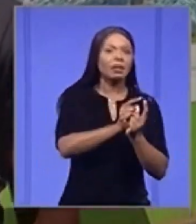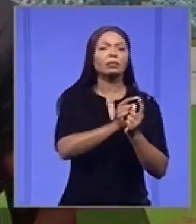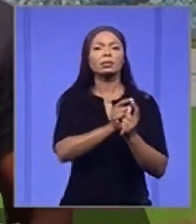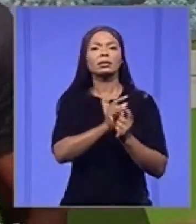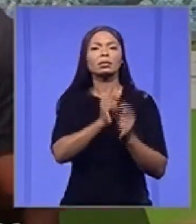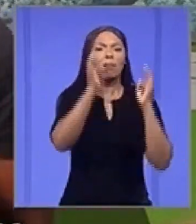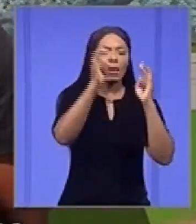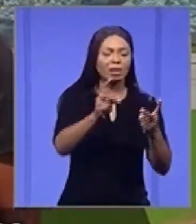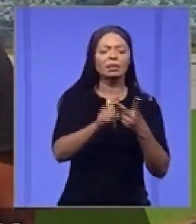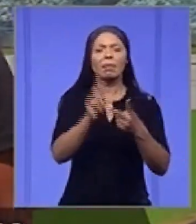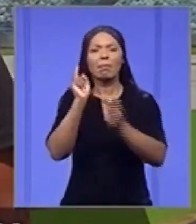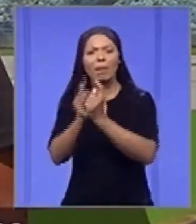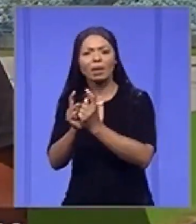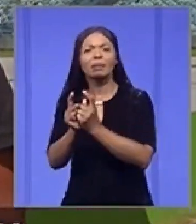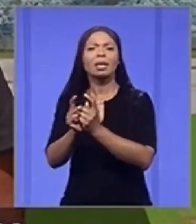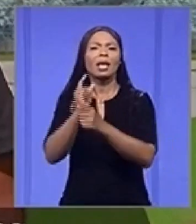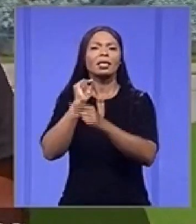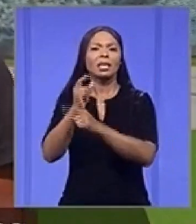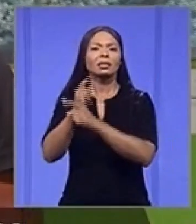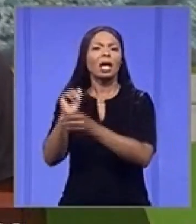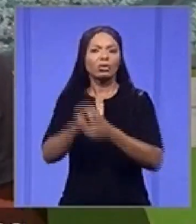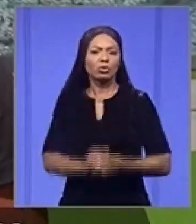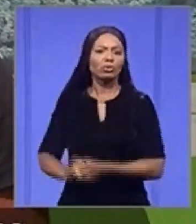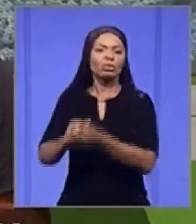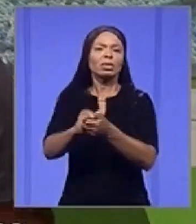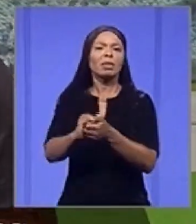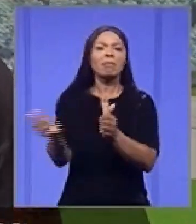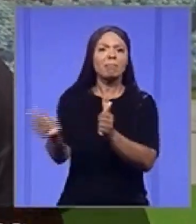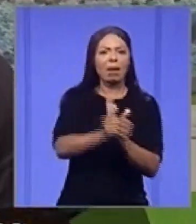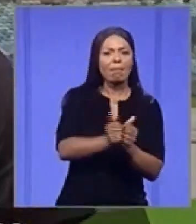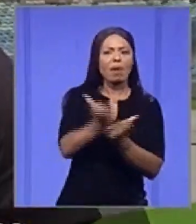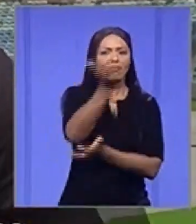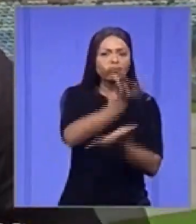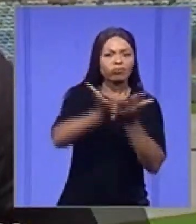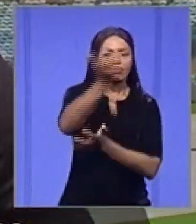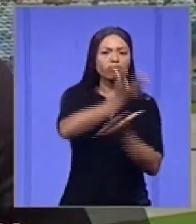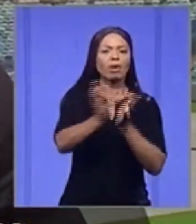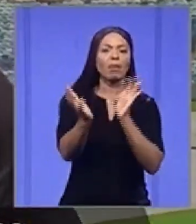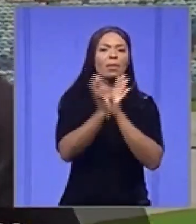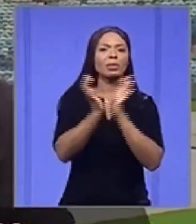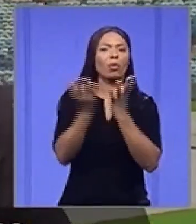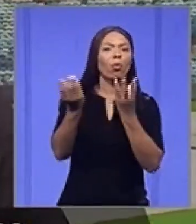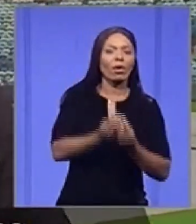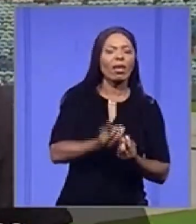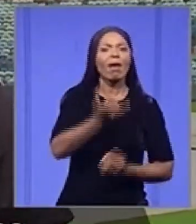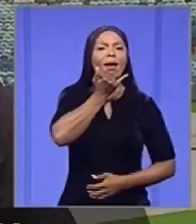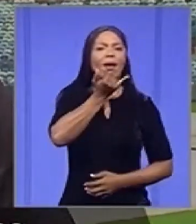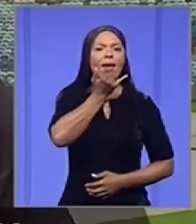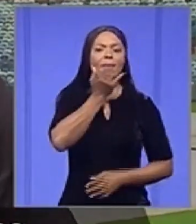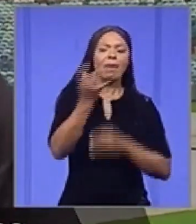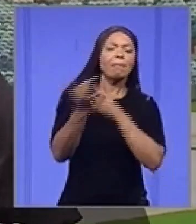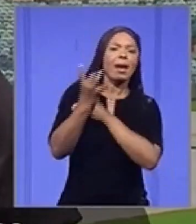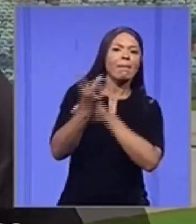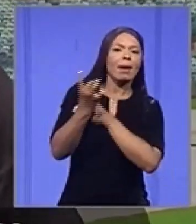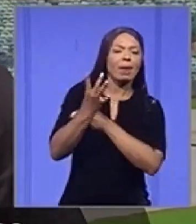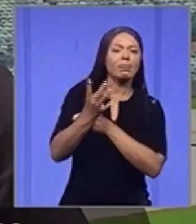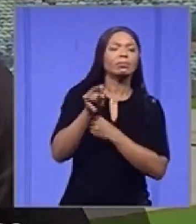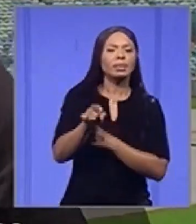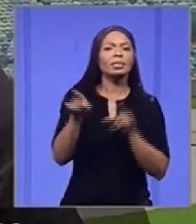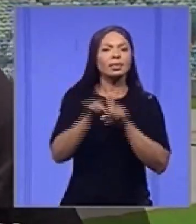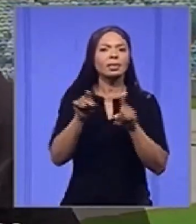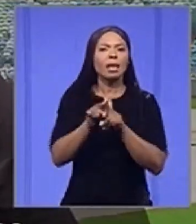the taxi associations and we had joint meetings with them. And we are very happy with the way they've guided us. They cooperated